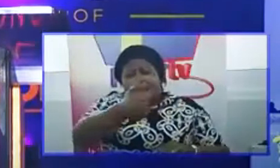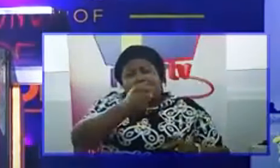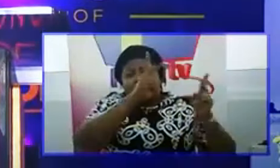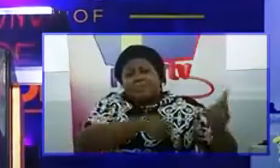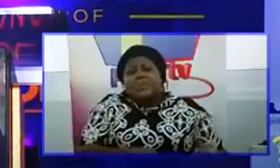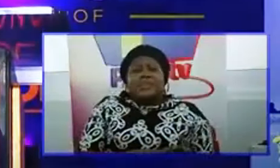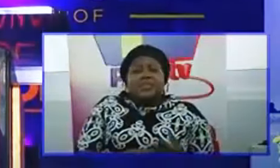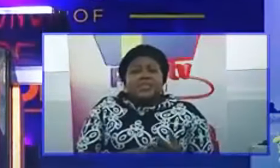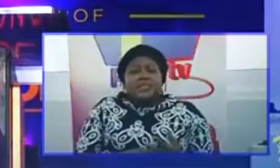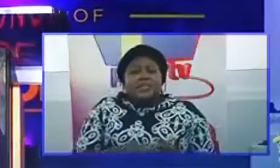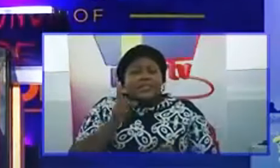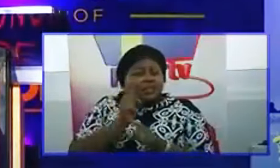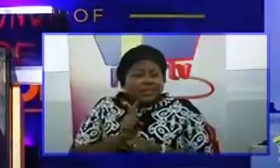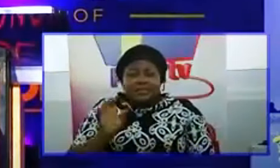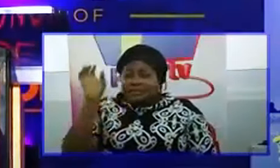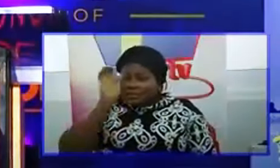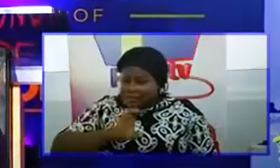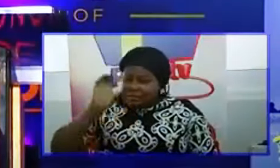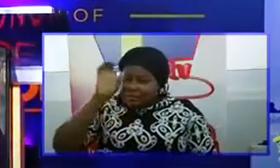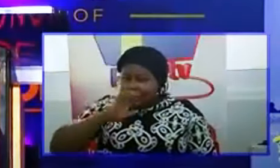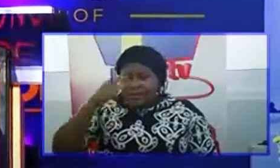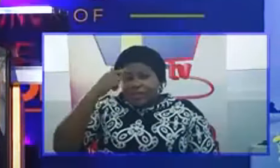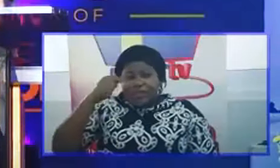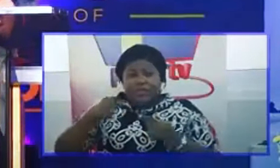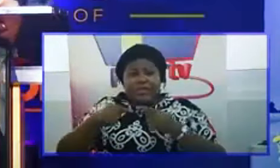was looking for an enemy all his life.